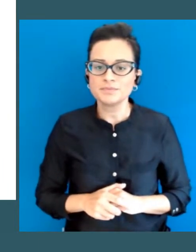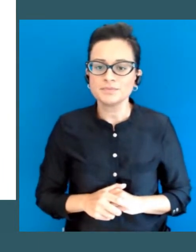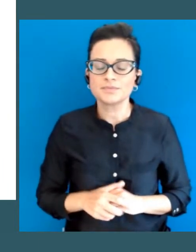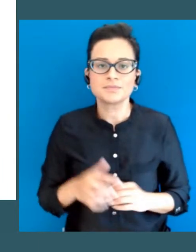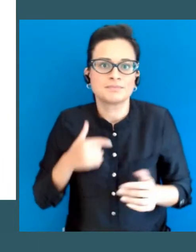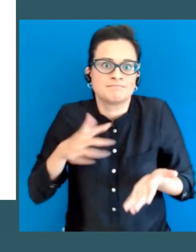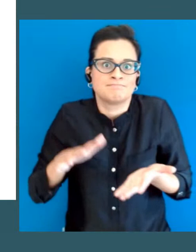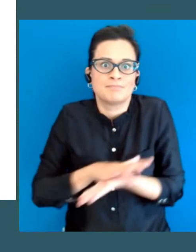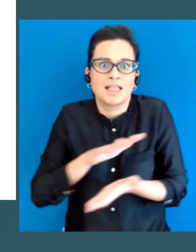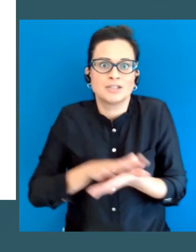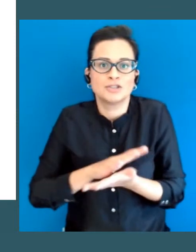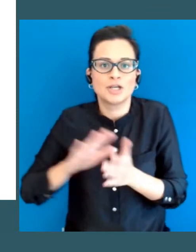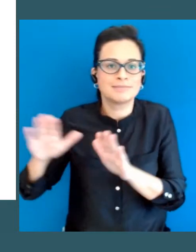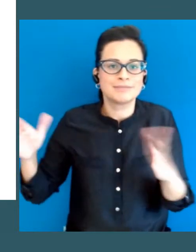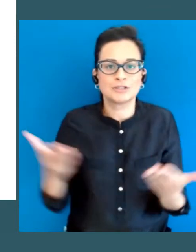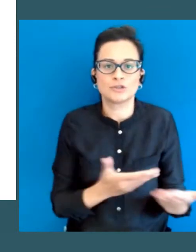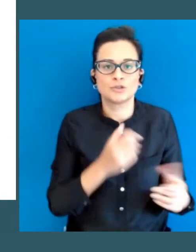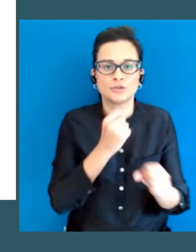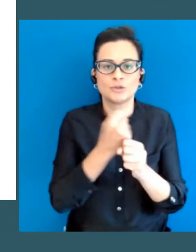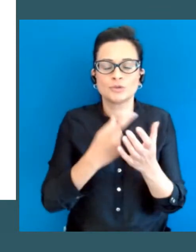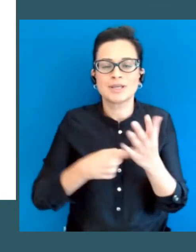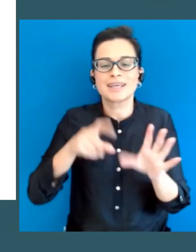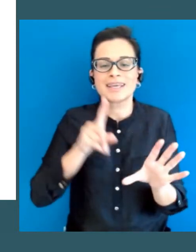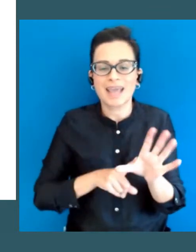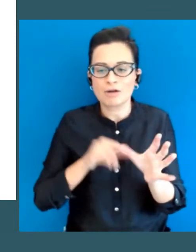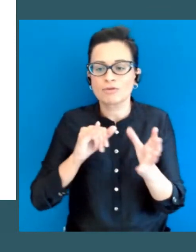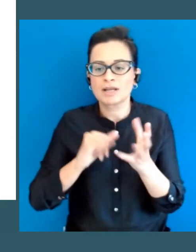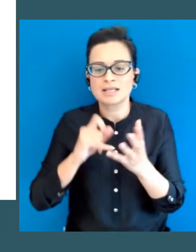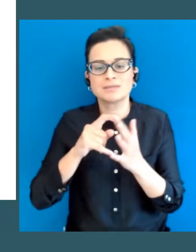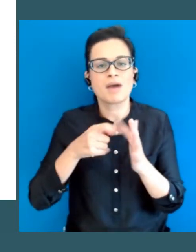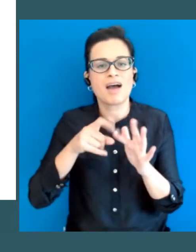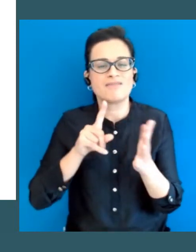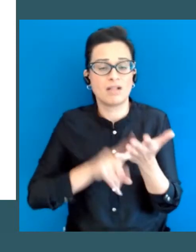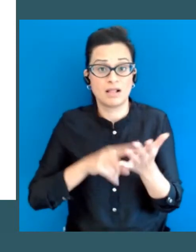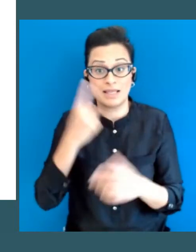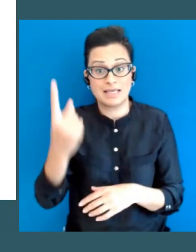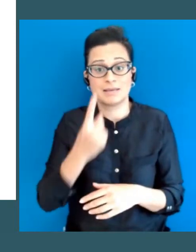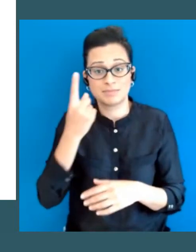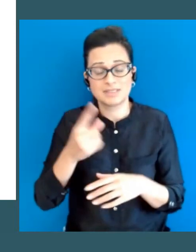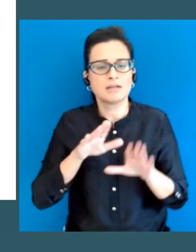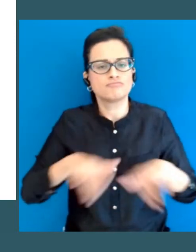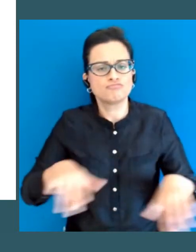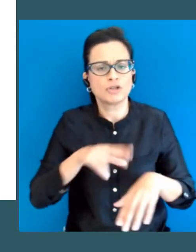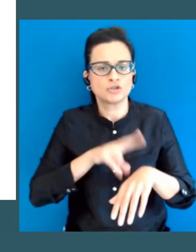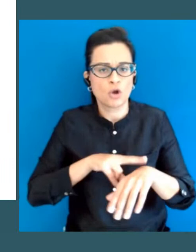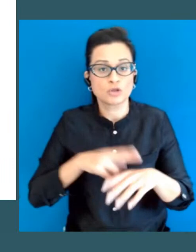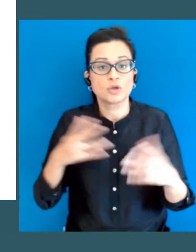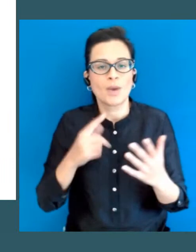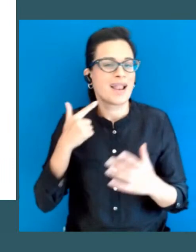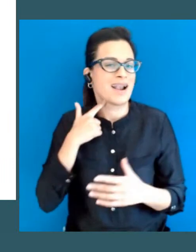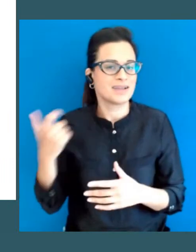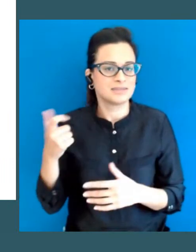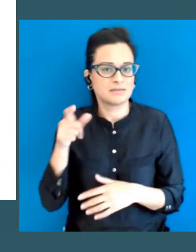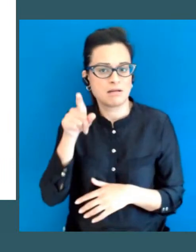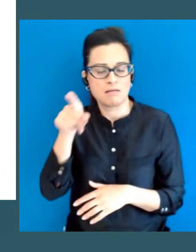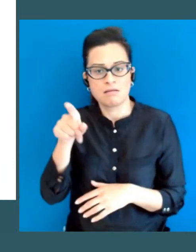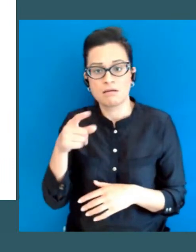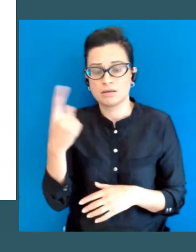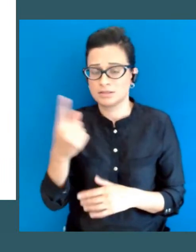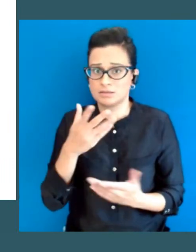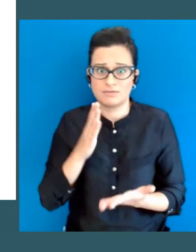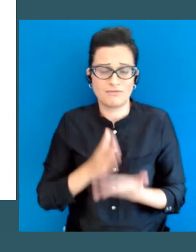introducing Dr. Gary Stifel. He's a paediatric allergy consultant at the University Hospital of Leicester. He is really a leader